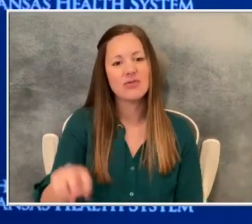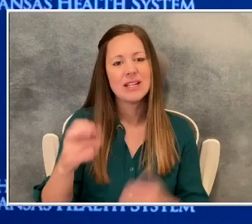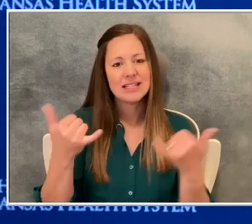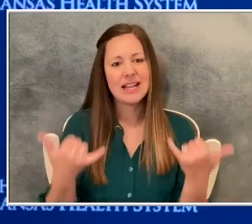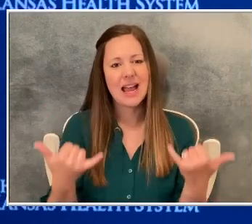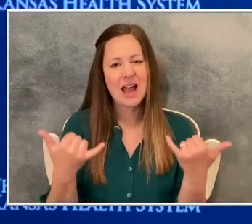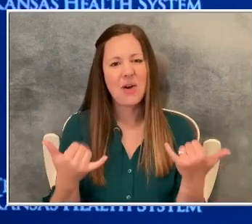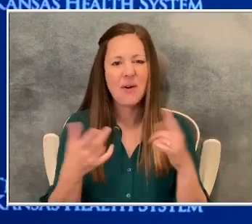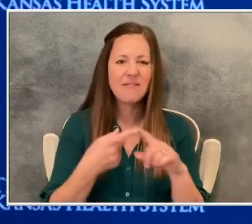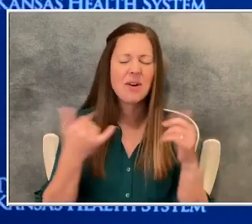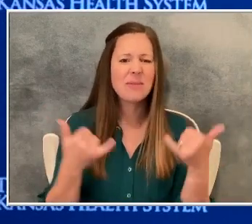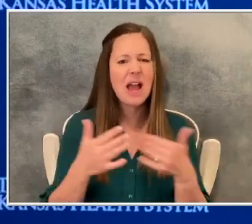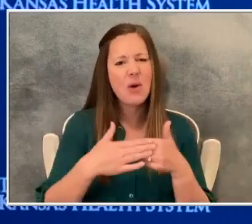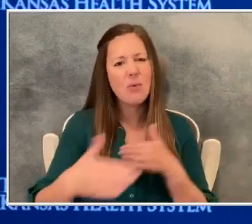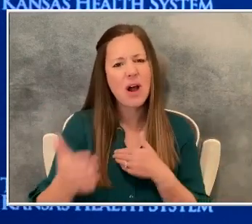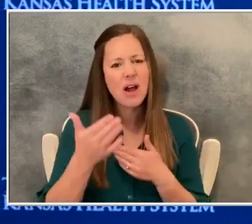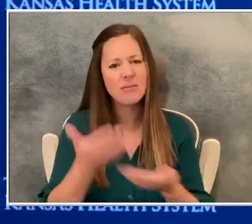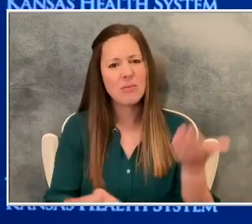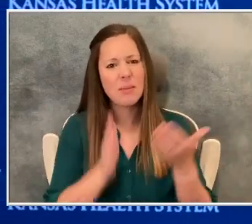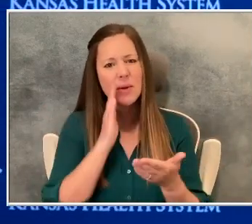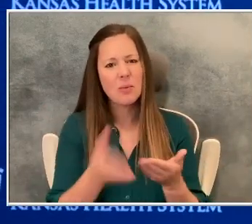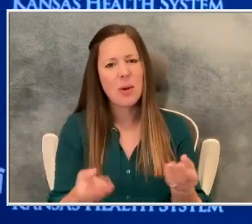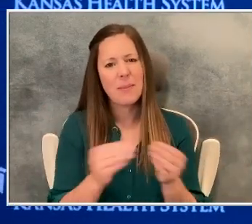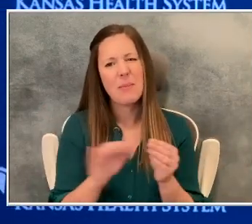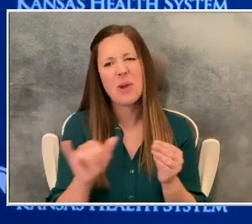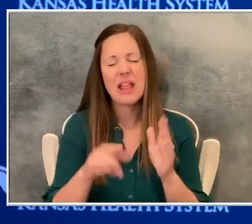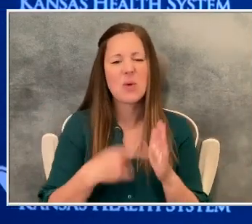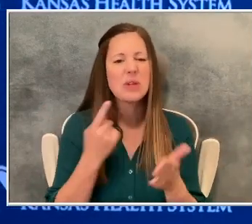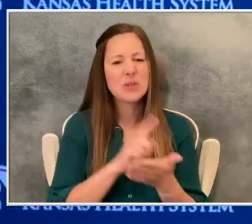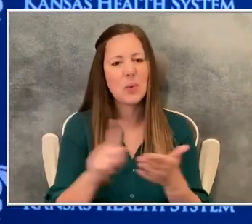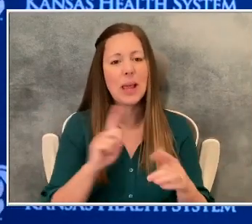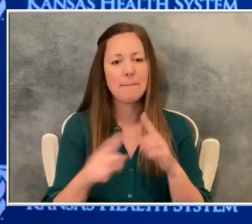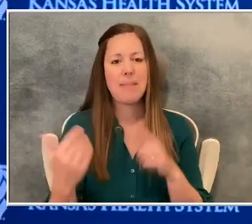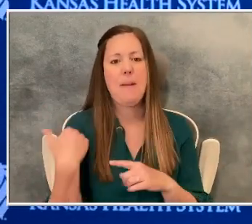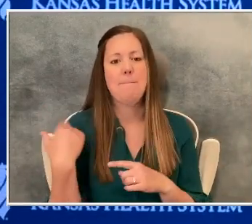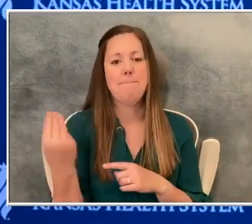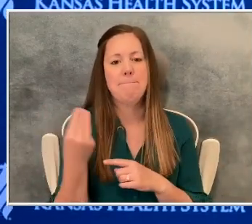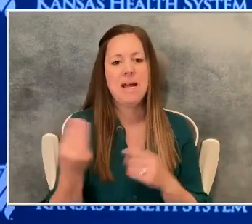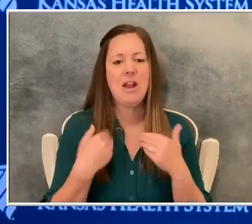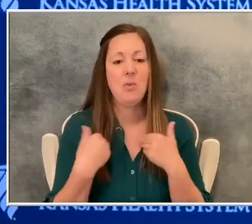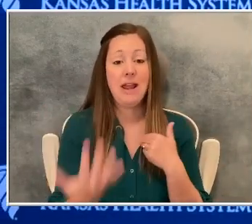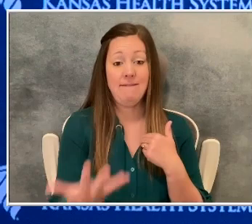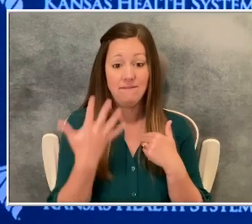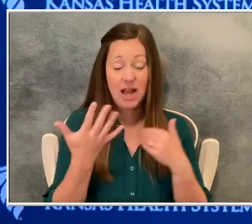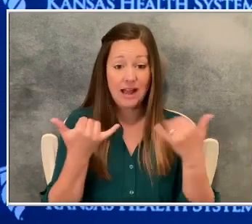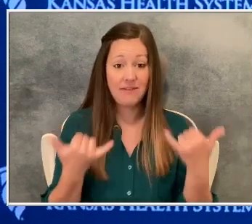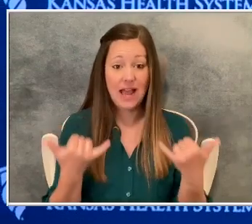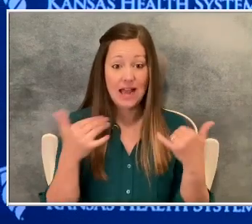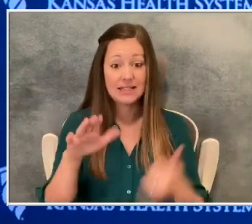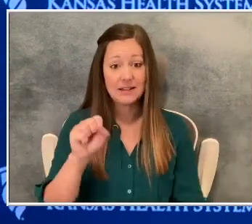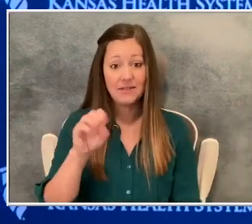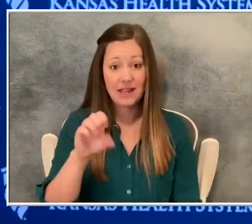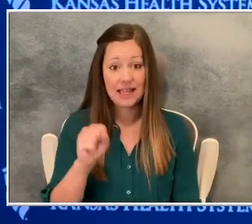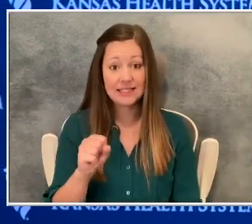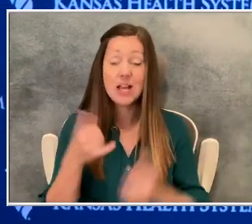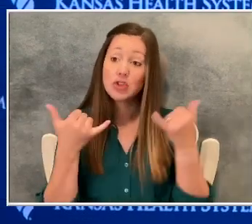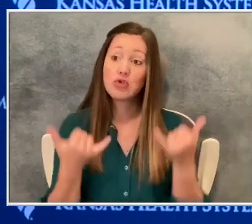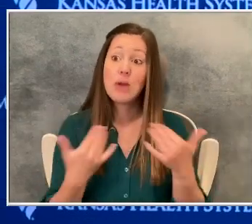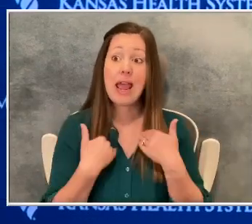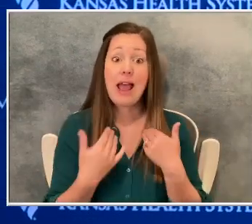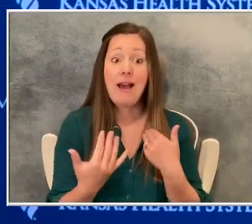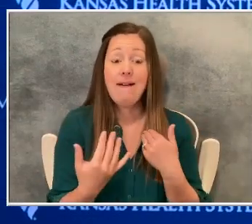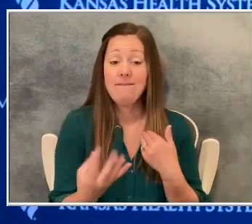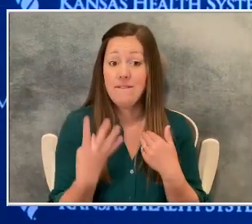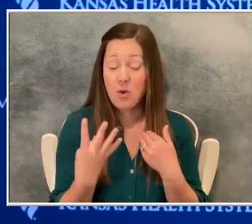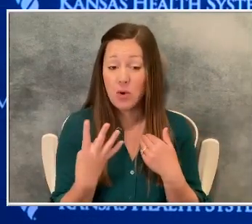it'll probably be more like once a week, but what we can say is on Monday we knew we had 5 active cases. Today we have 4,